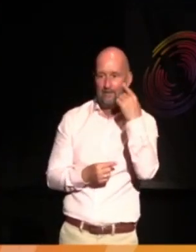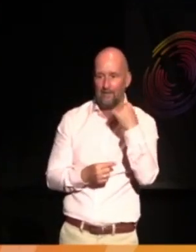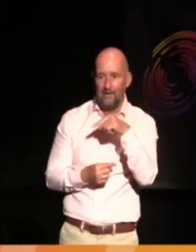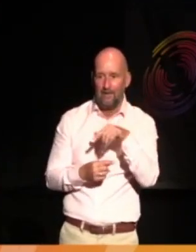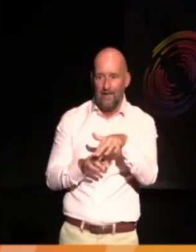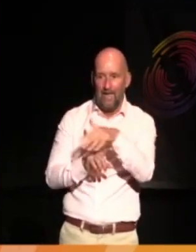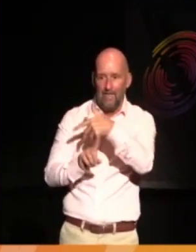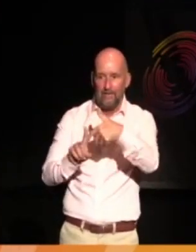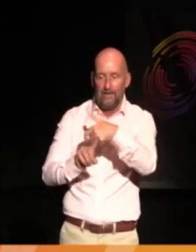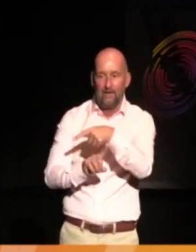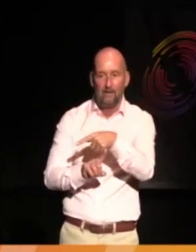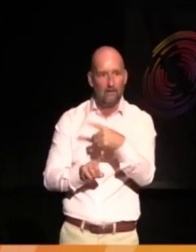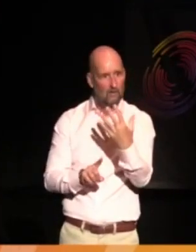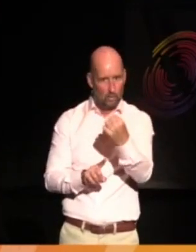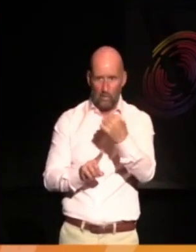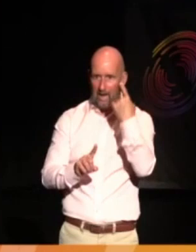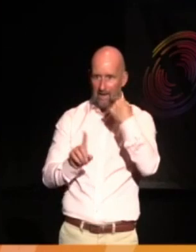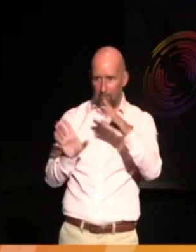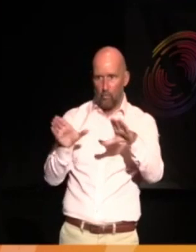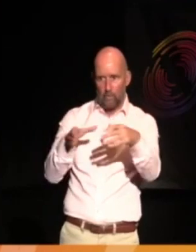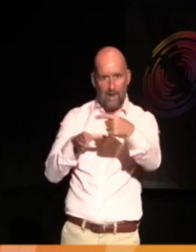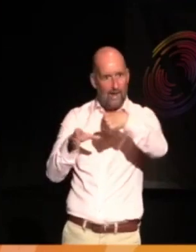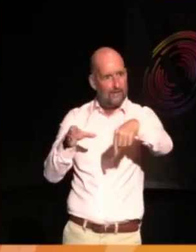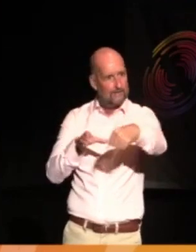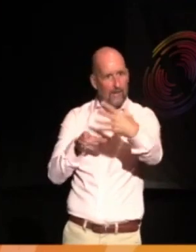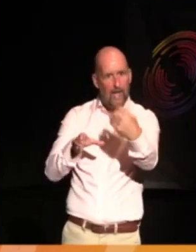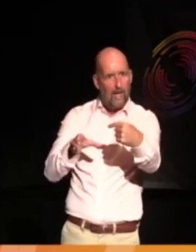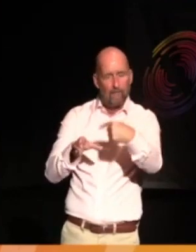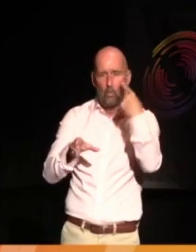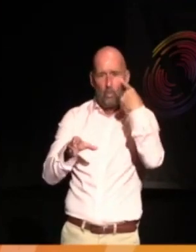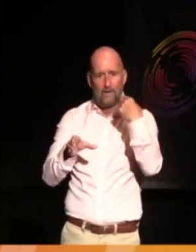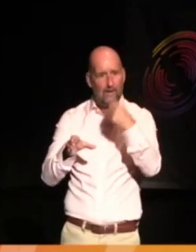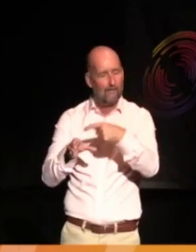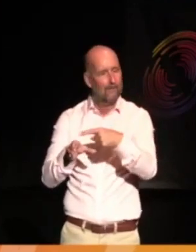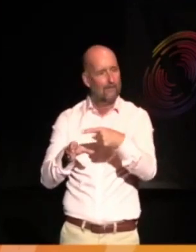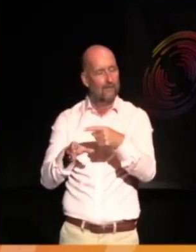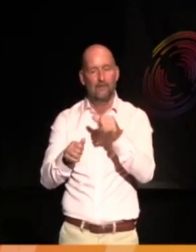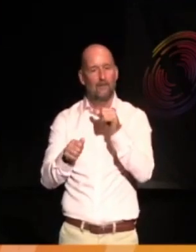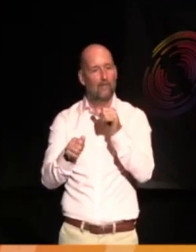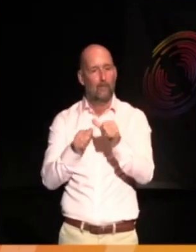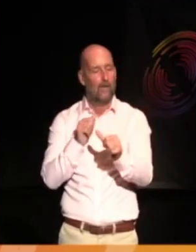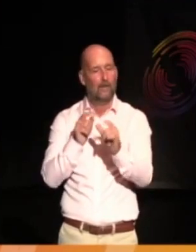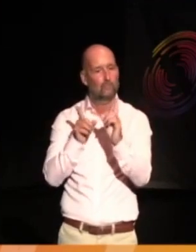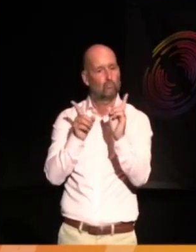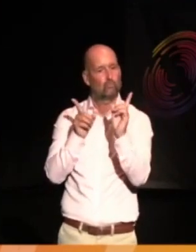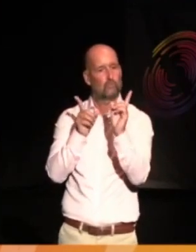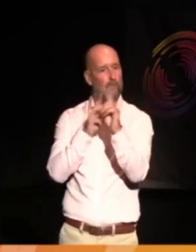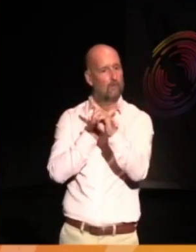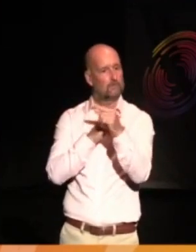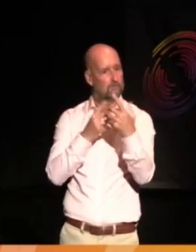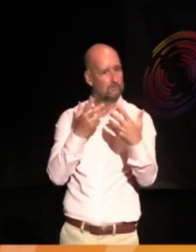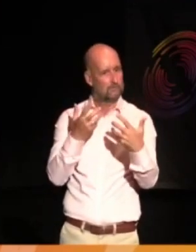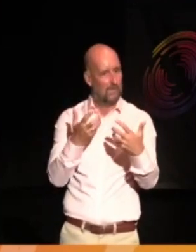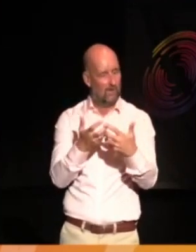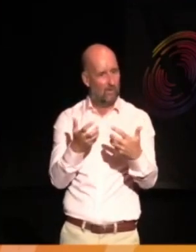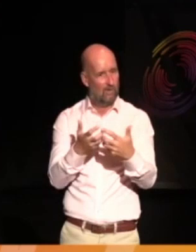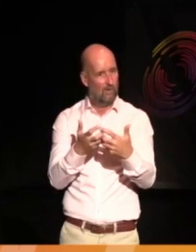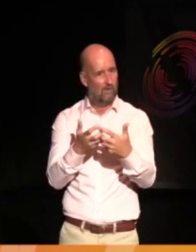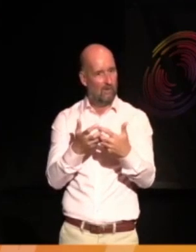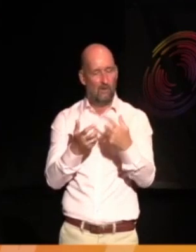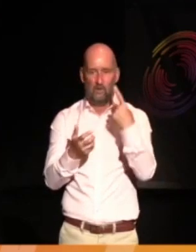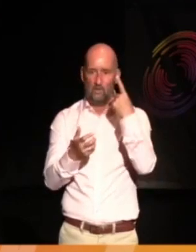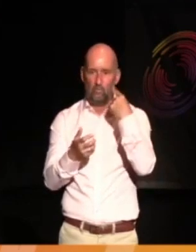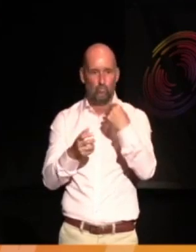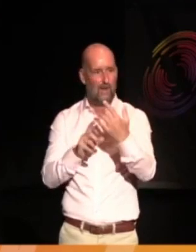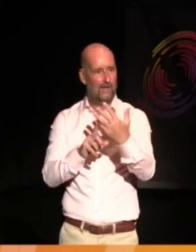have a race, and actually I think it is the best response to the kind of racist horseshit